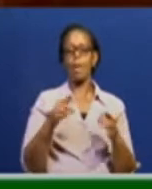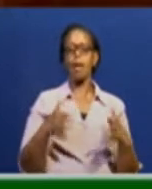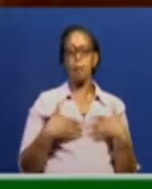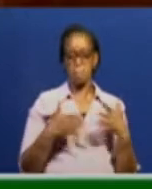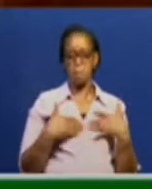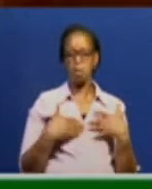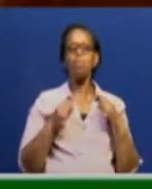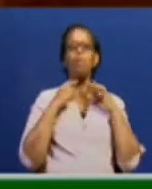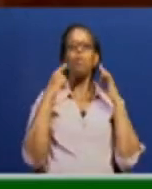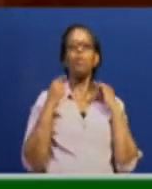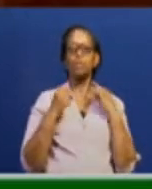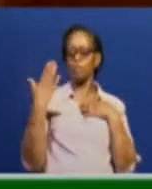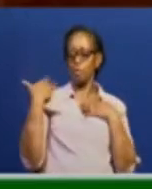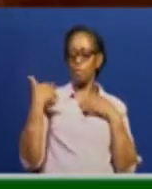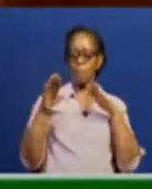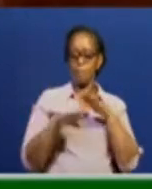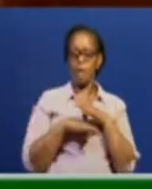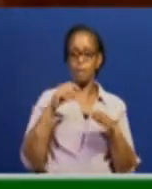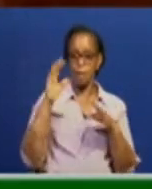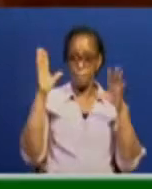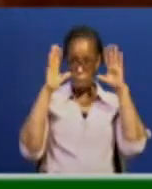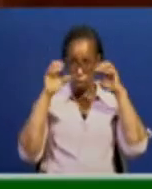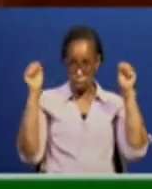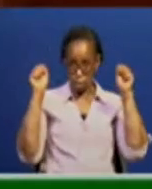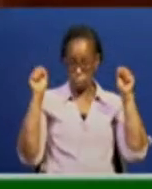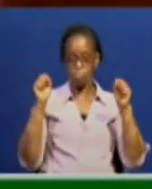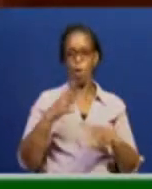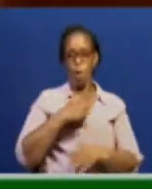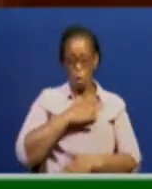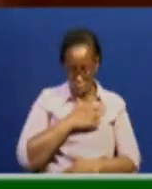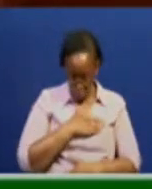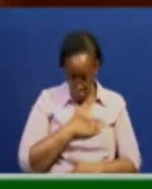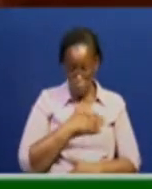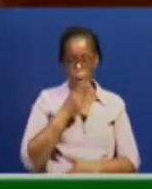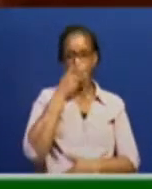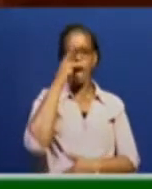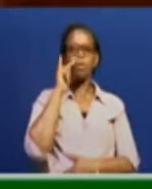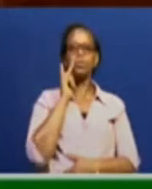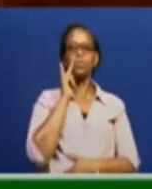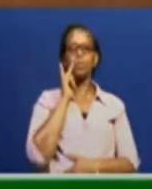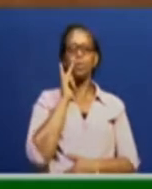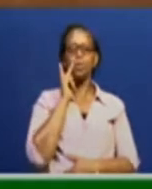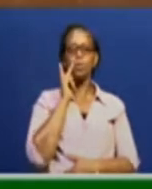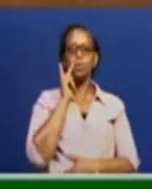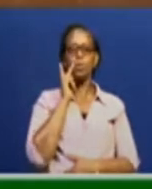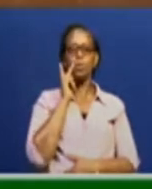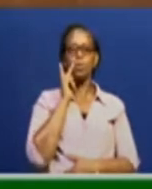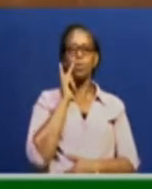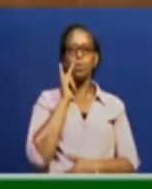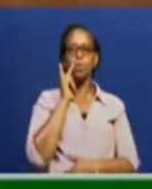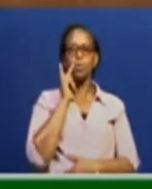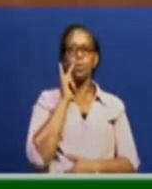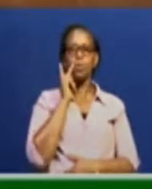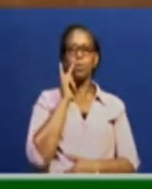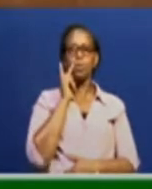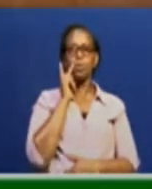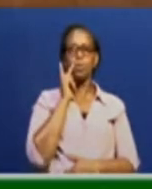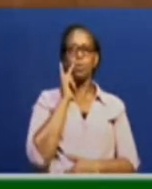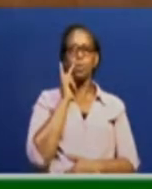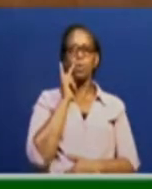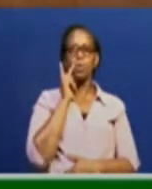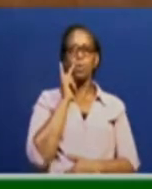Vice President of the Republic, the Honorable Stephen Kalonzo Musyoka, EGH, who is